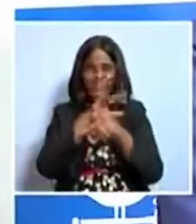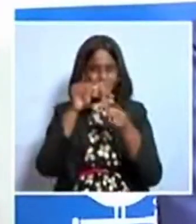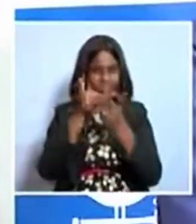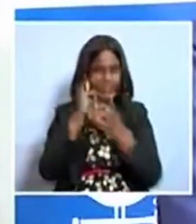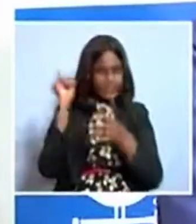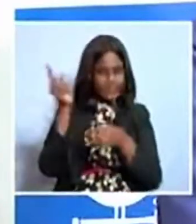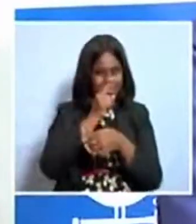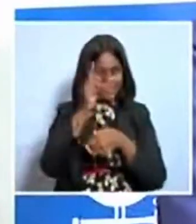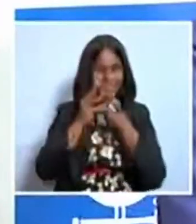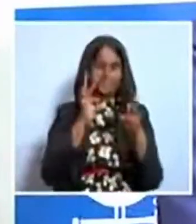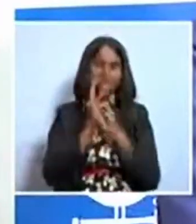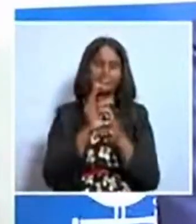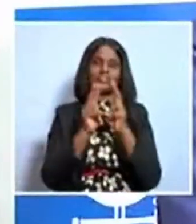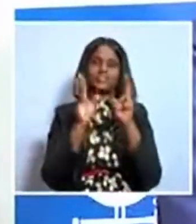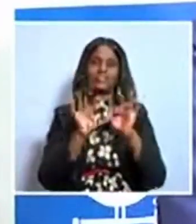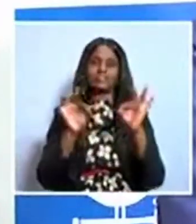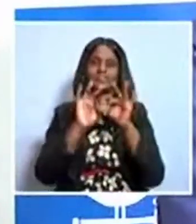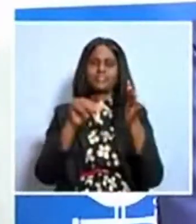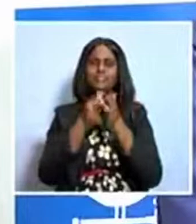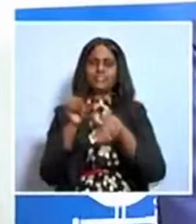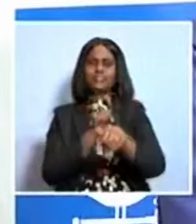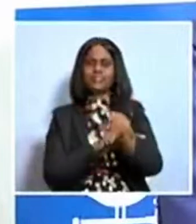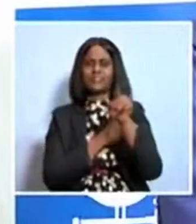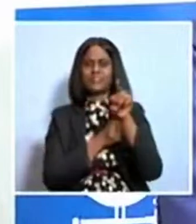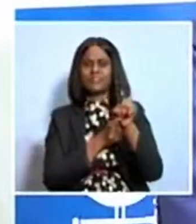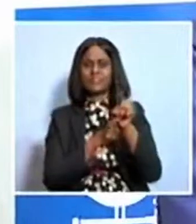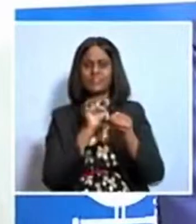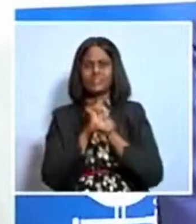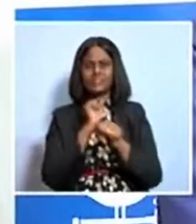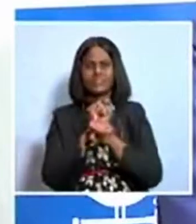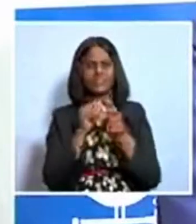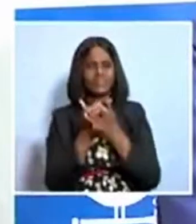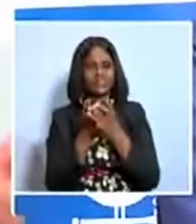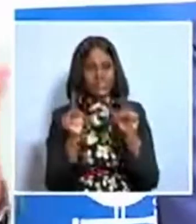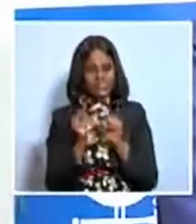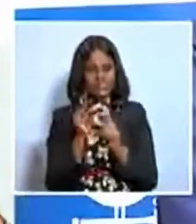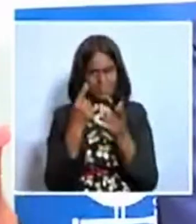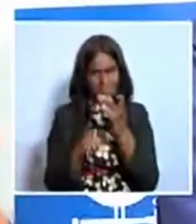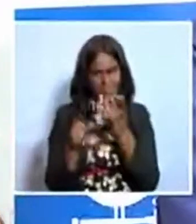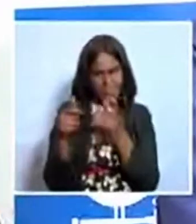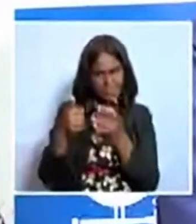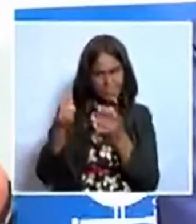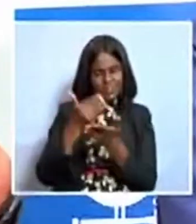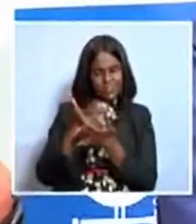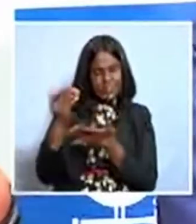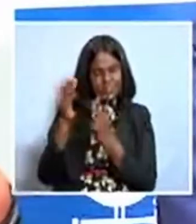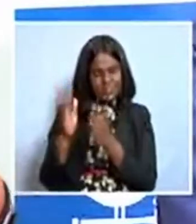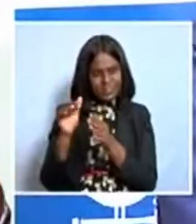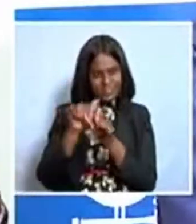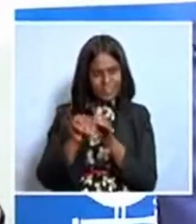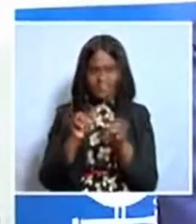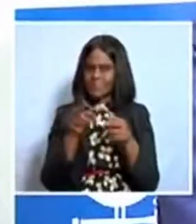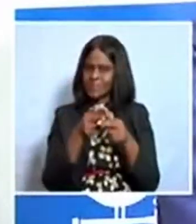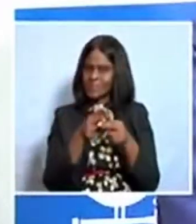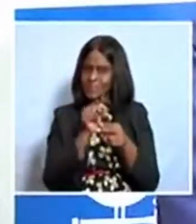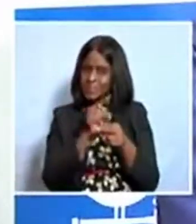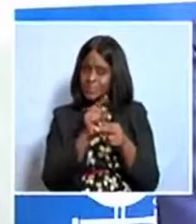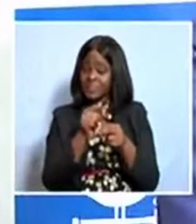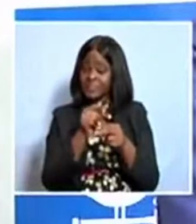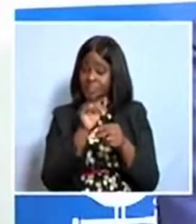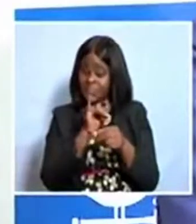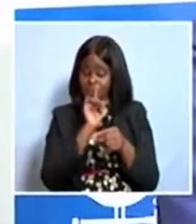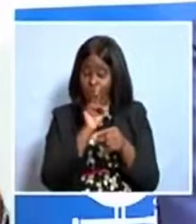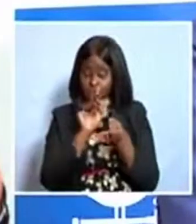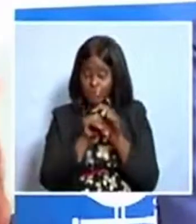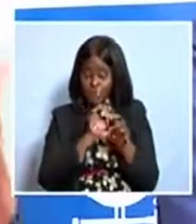But I think the critical part is how long is that system down, and what is the customer to do in the interim, right? I think in